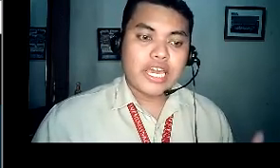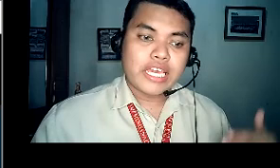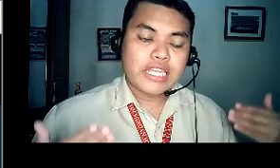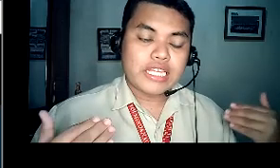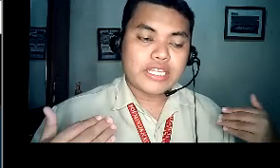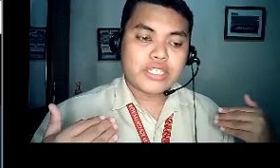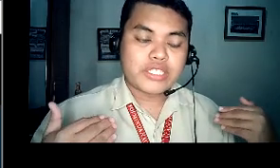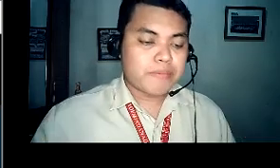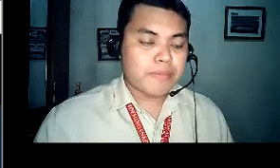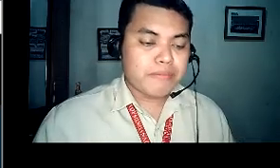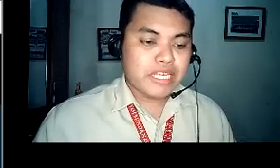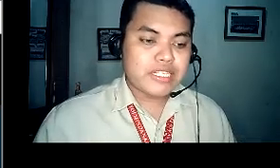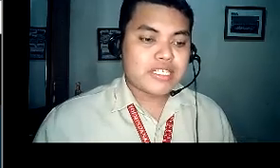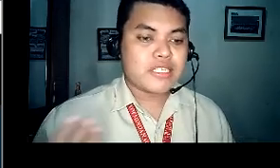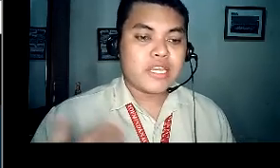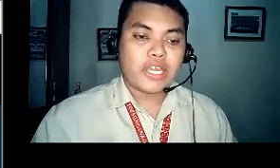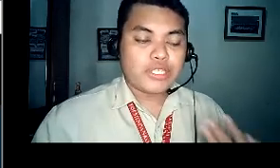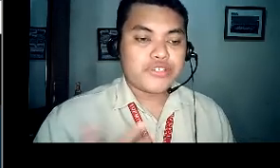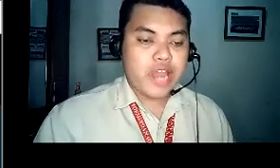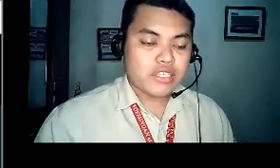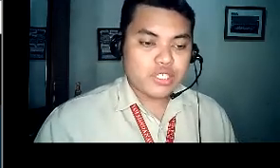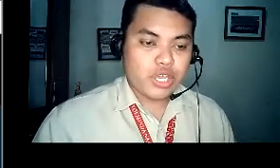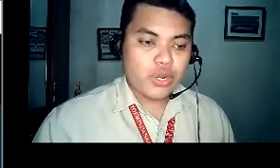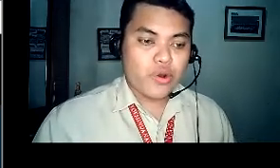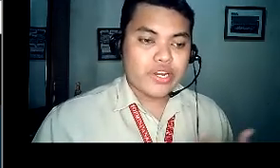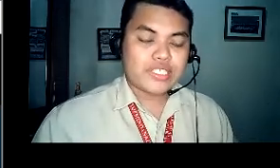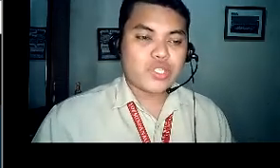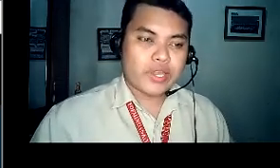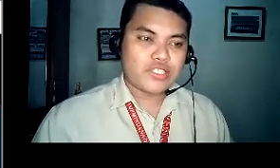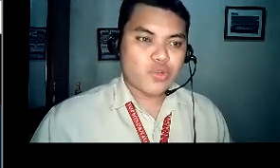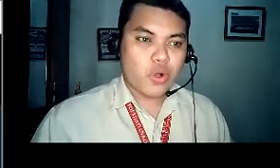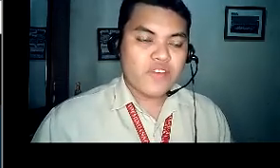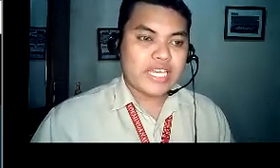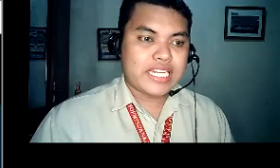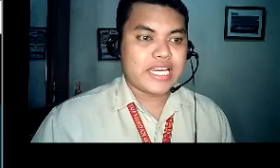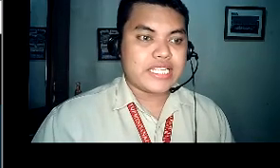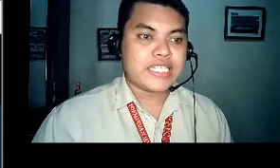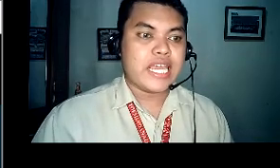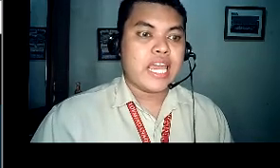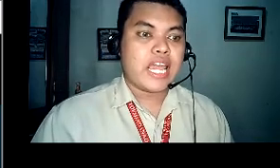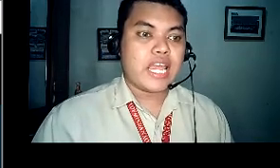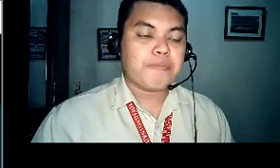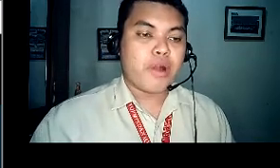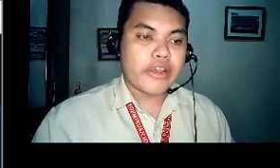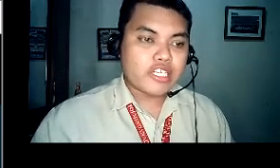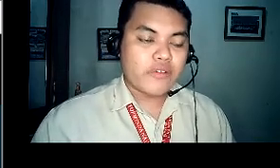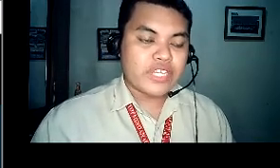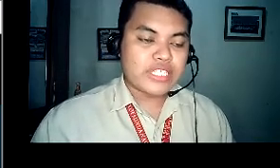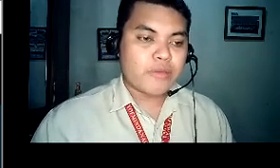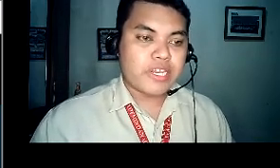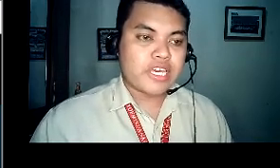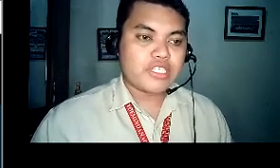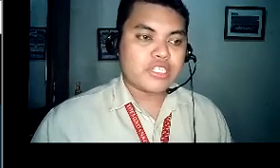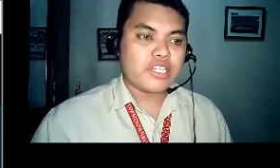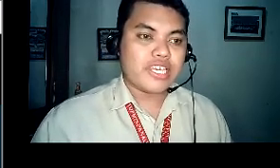communication, it simply means interaction or exchange of ideas. And part of